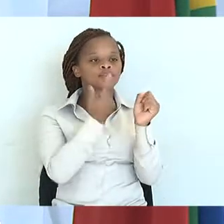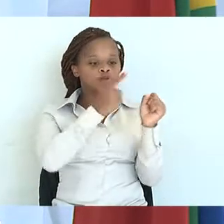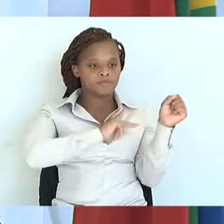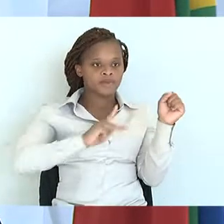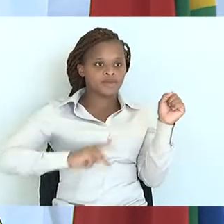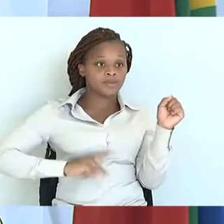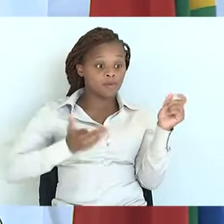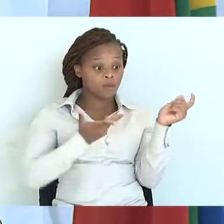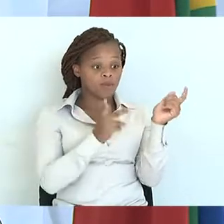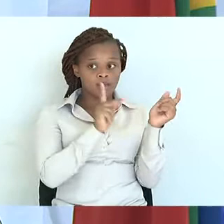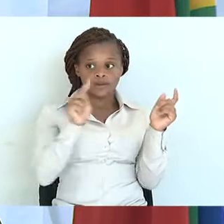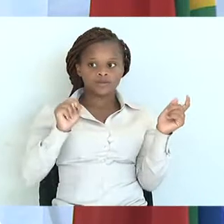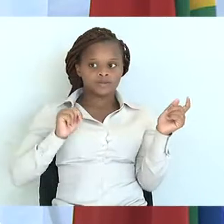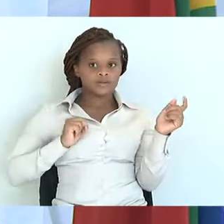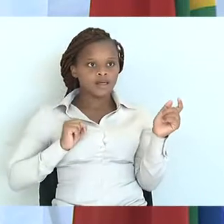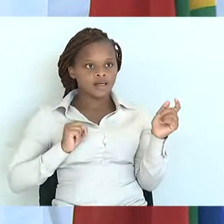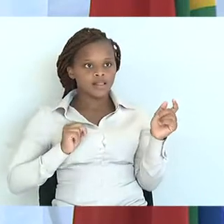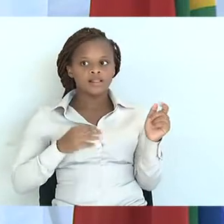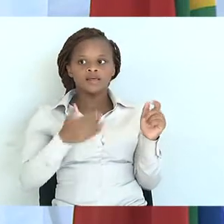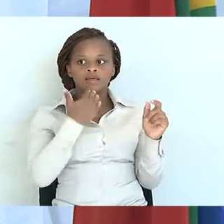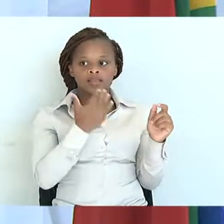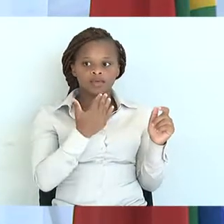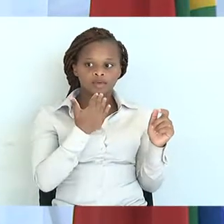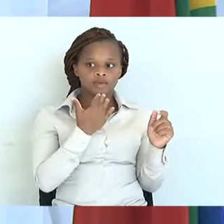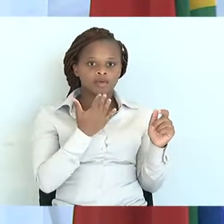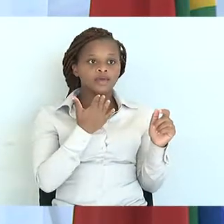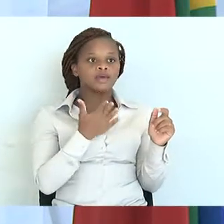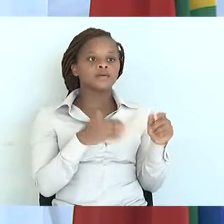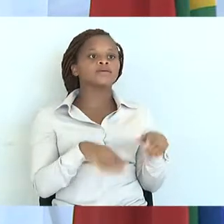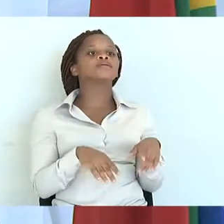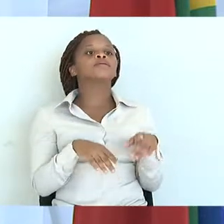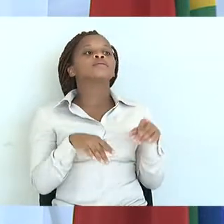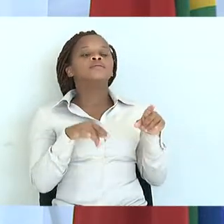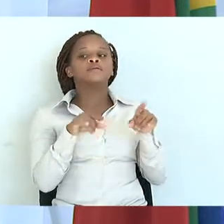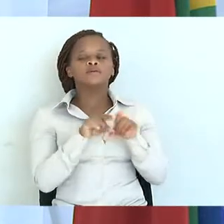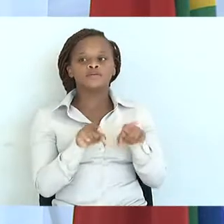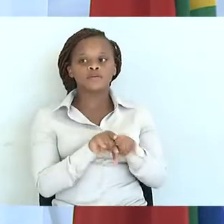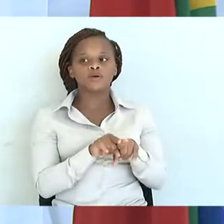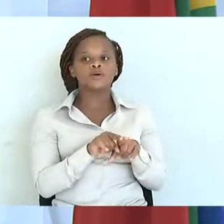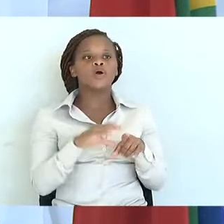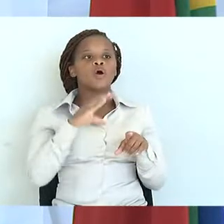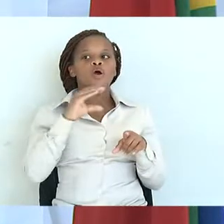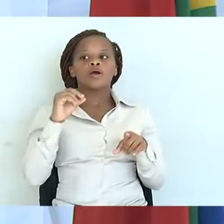KwaZulu-Natal. Thank you from the colleagues from Kokstad,